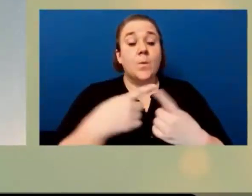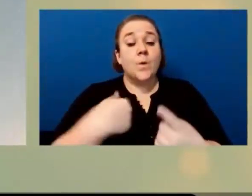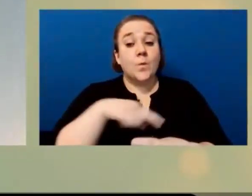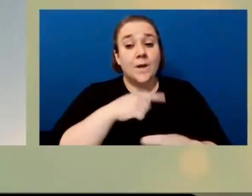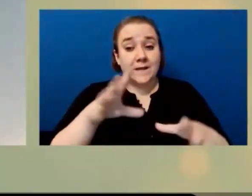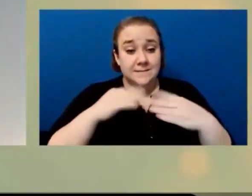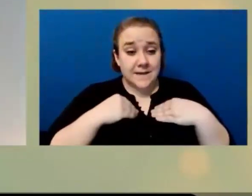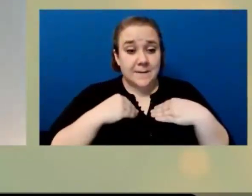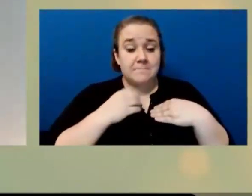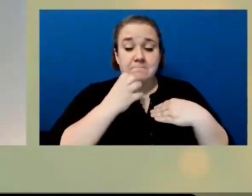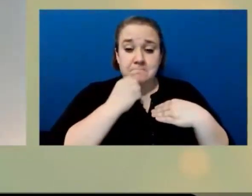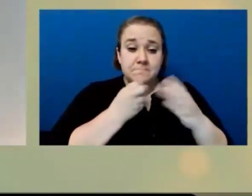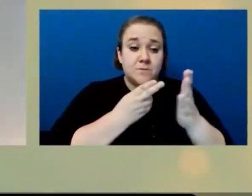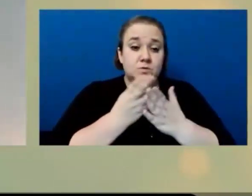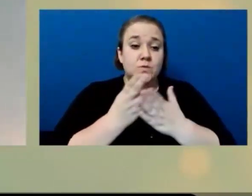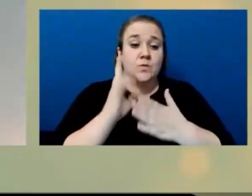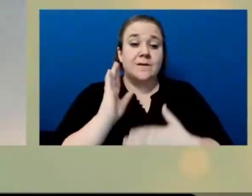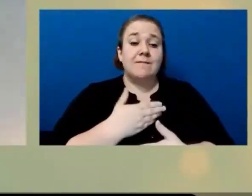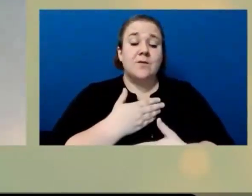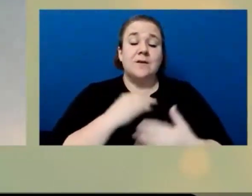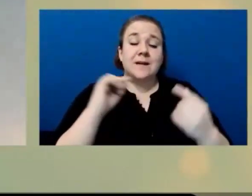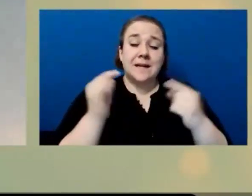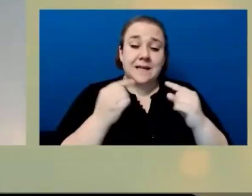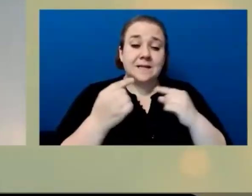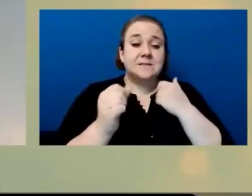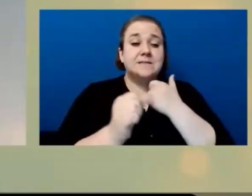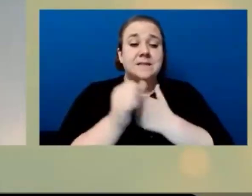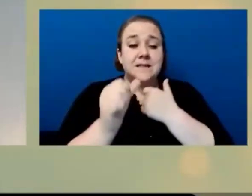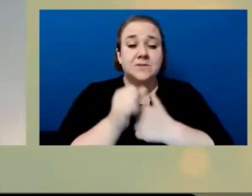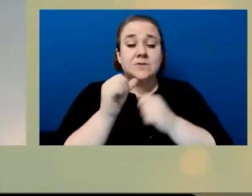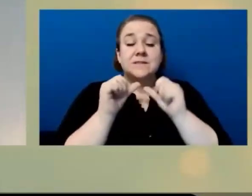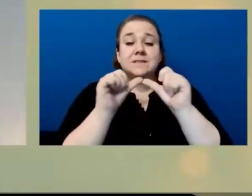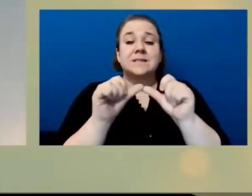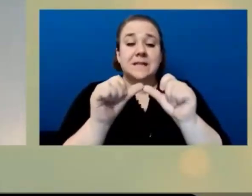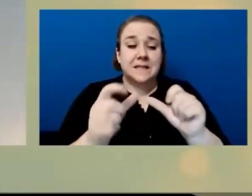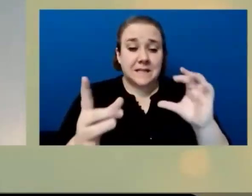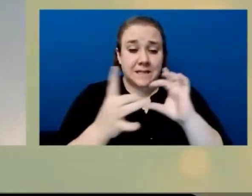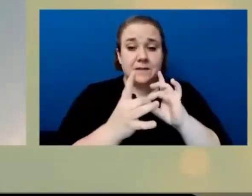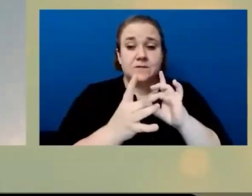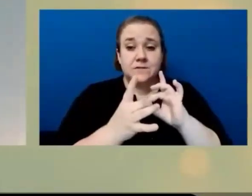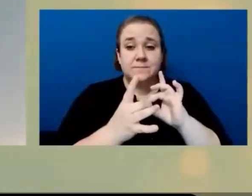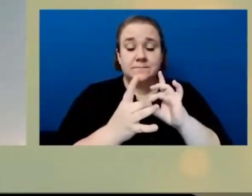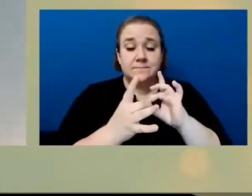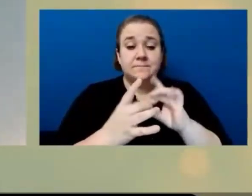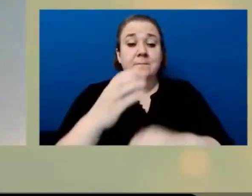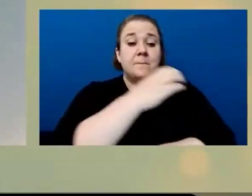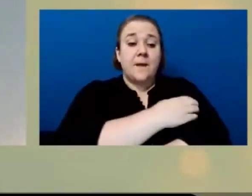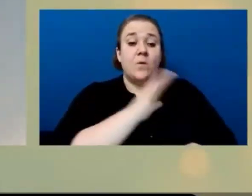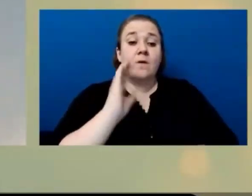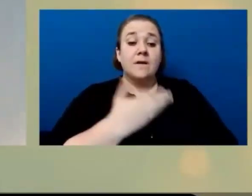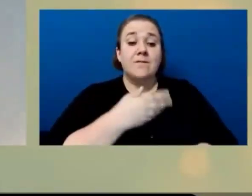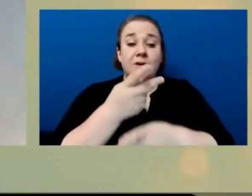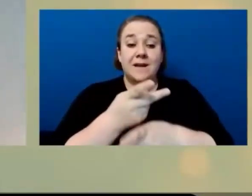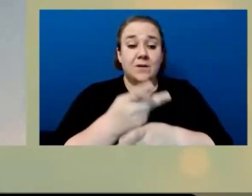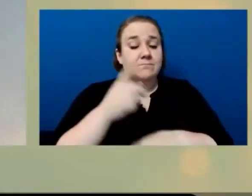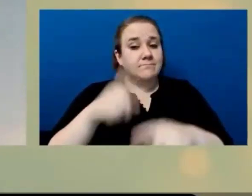We UUs know the whole woven web, joy and sorrow, hope and despair, and at our best we are rooted in